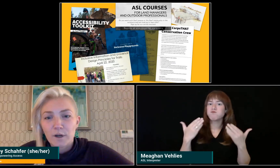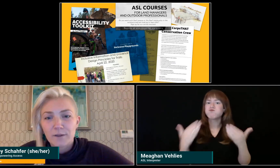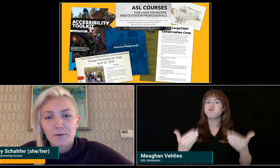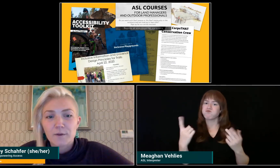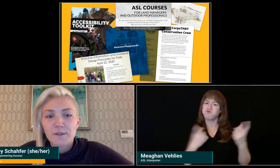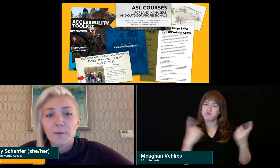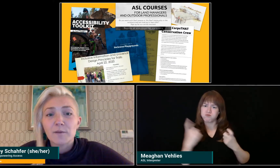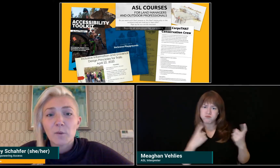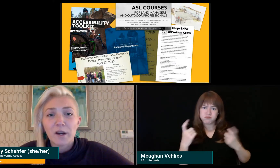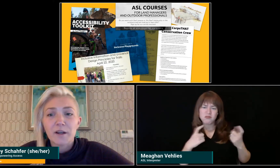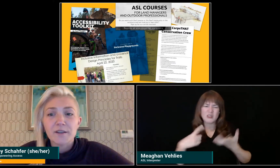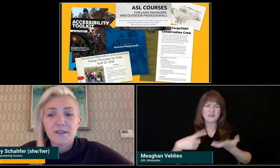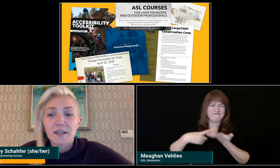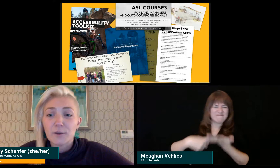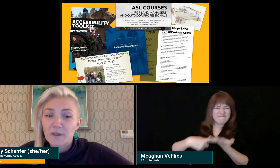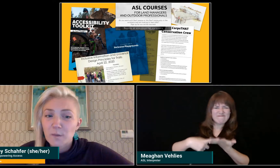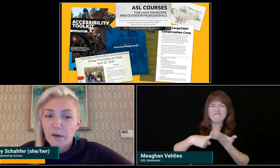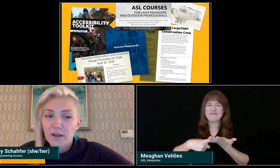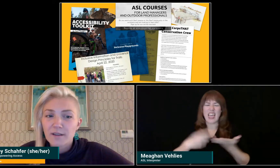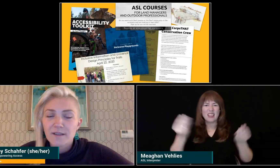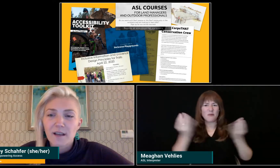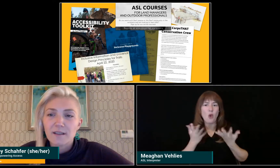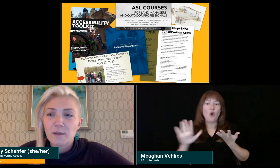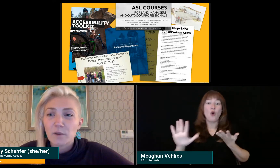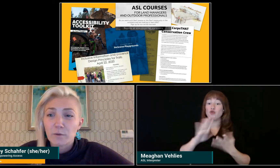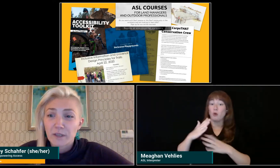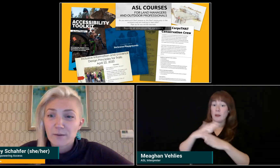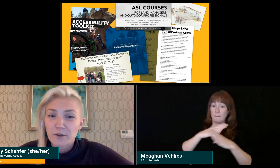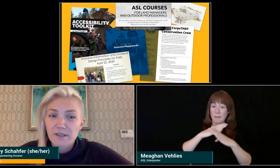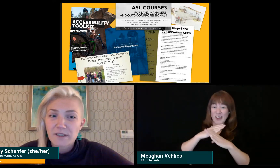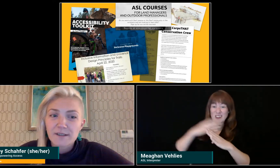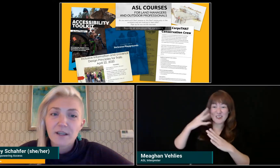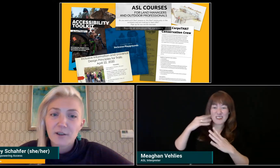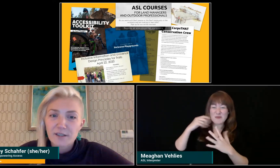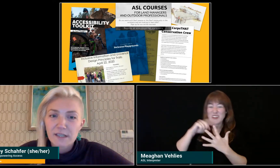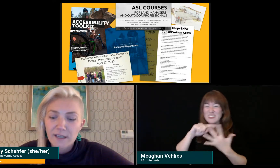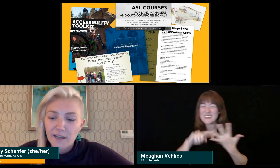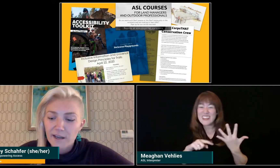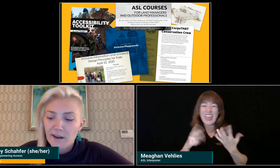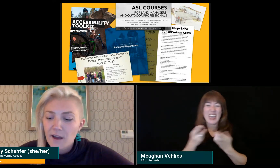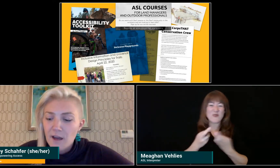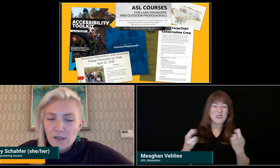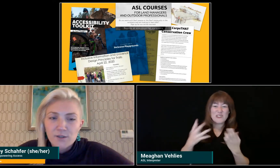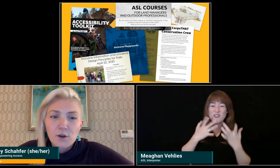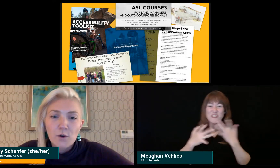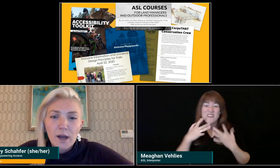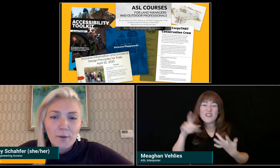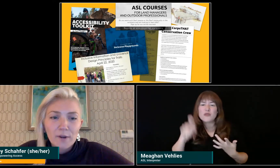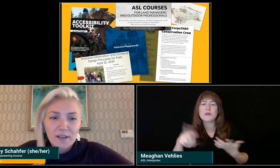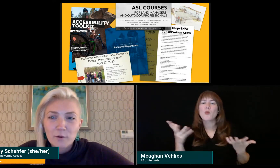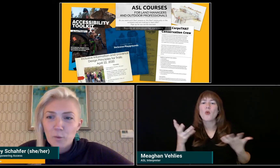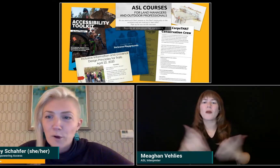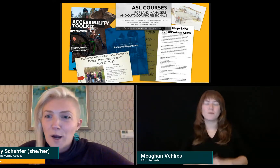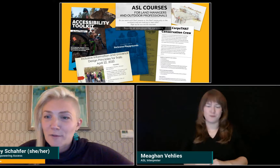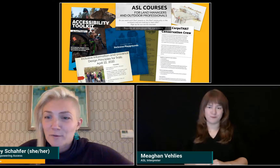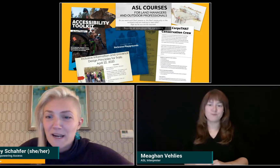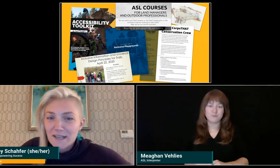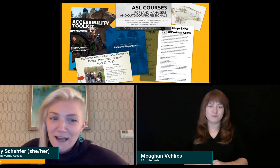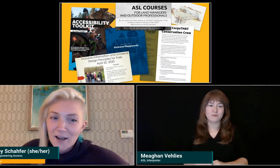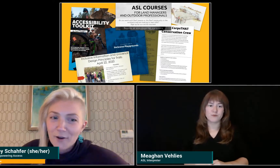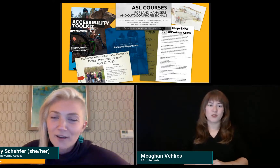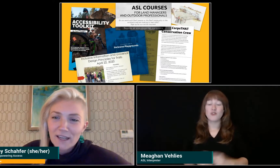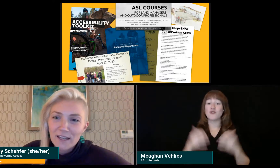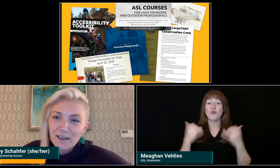and work through some of the barriers that you experience and some of the resources that you're seeking. So I want to give you a prompt